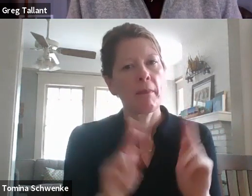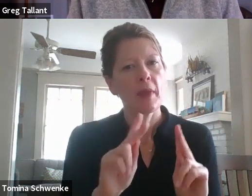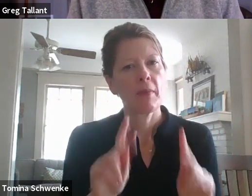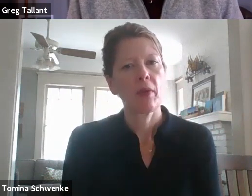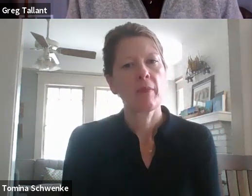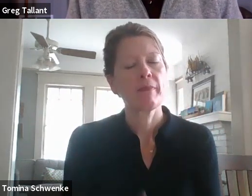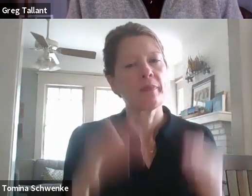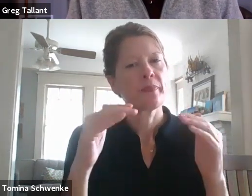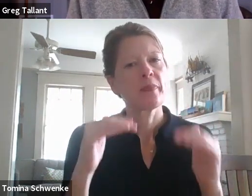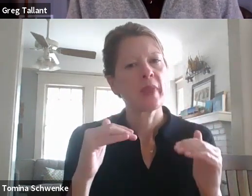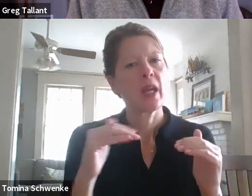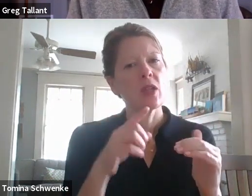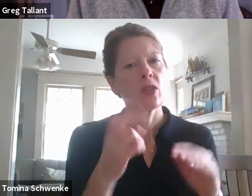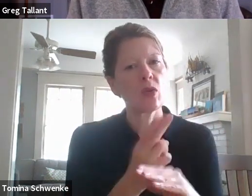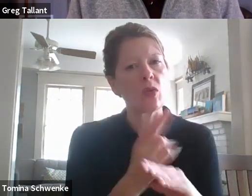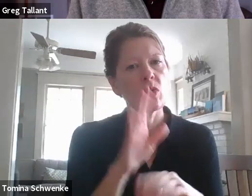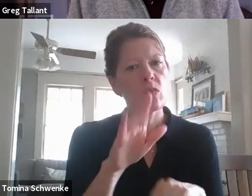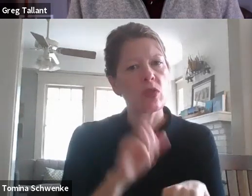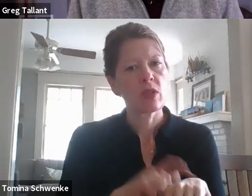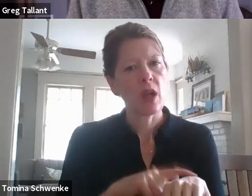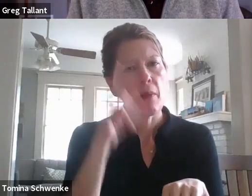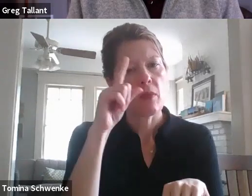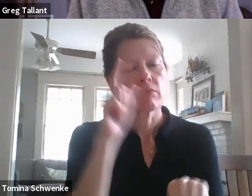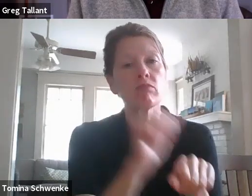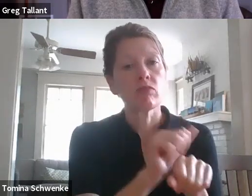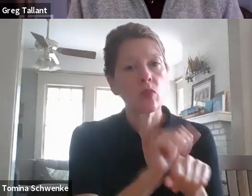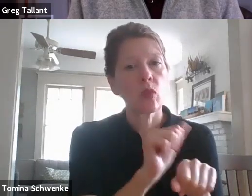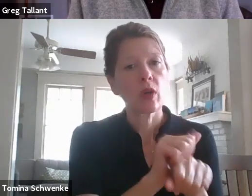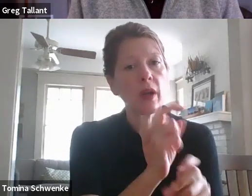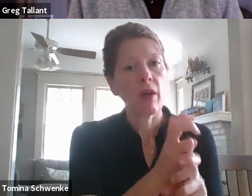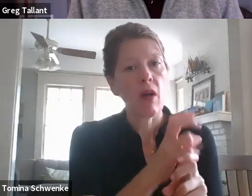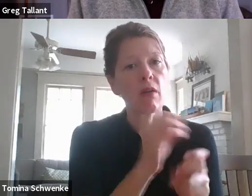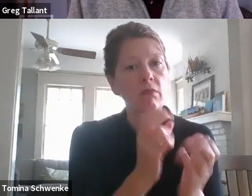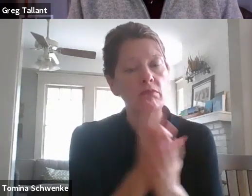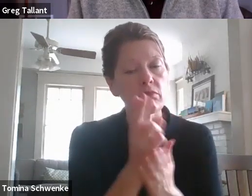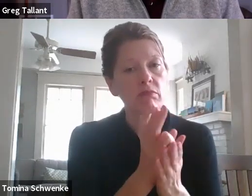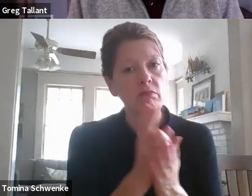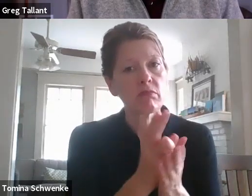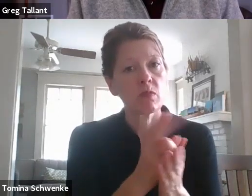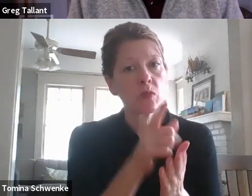Did you use your time wisely, working diligently and honestly?